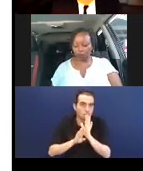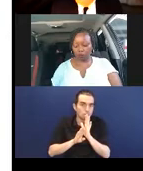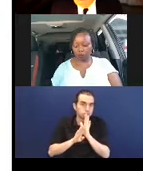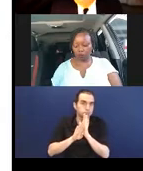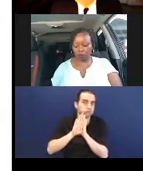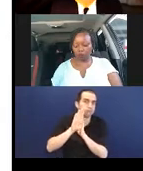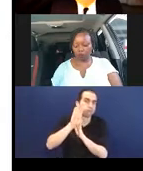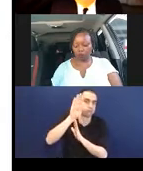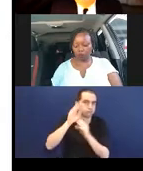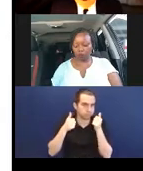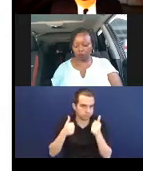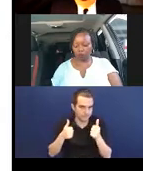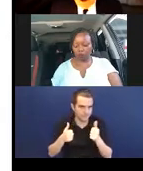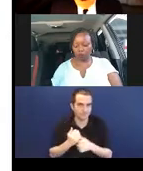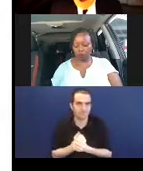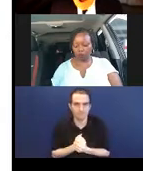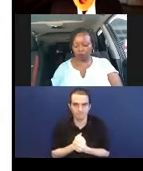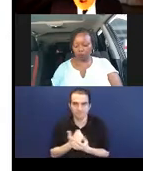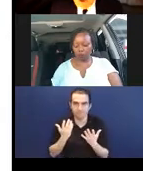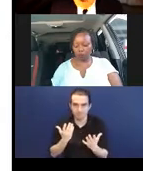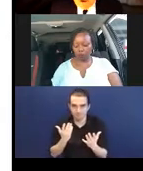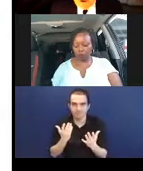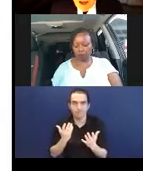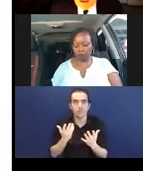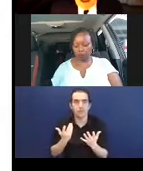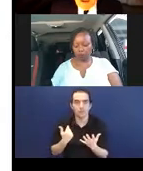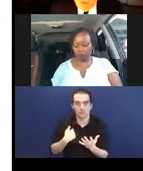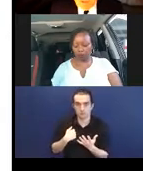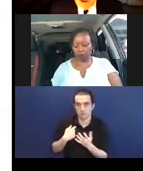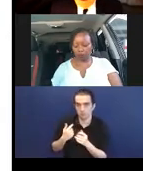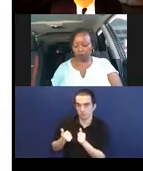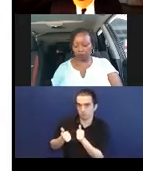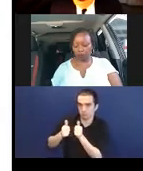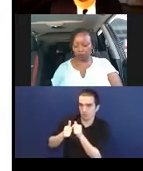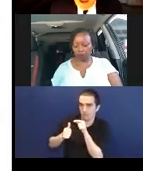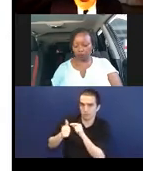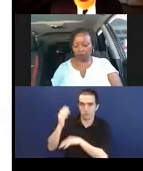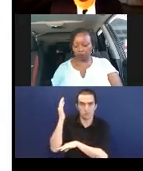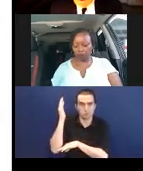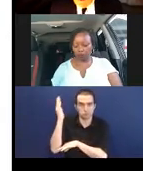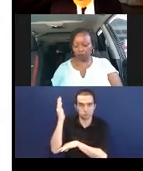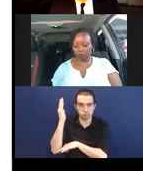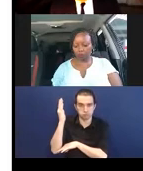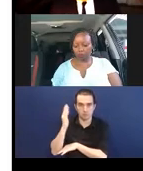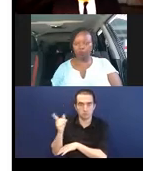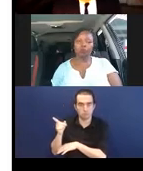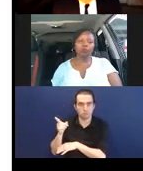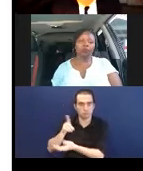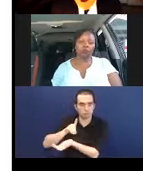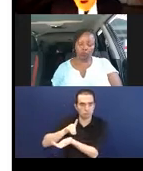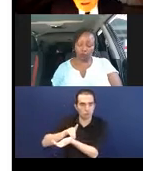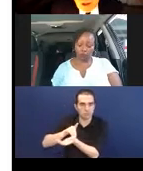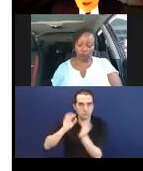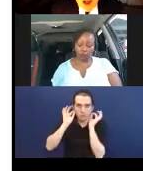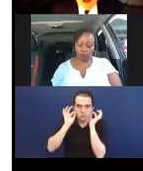India, we seem to have lost, so I hope she'll join us later. With me also is Sarah Kamau from Kenya,